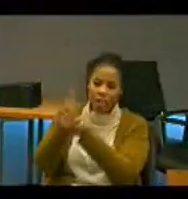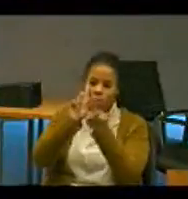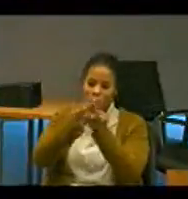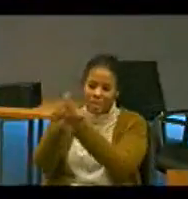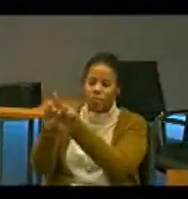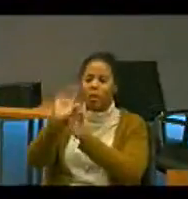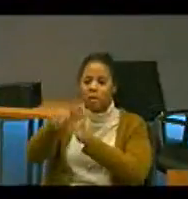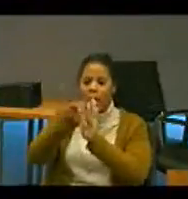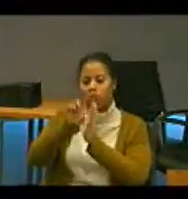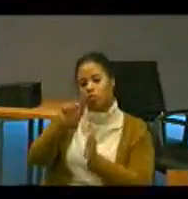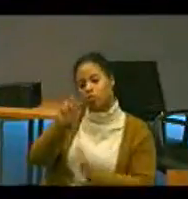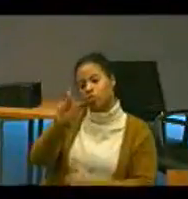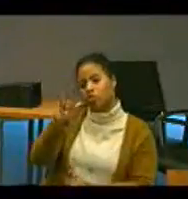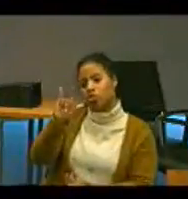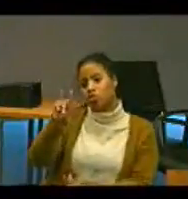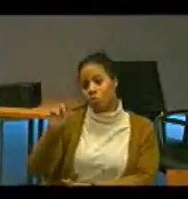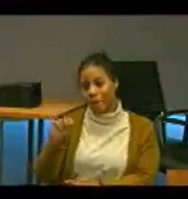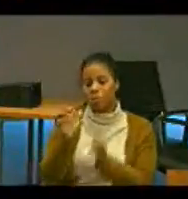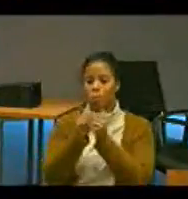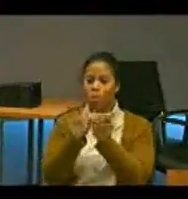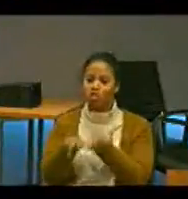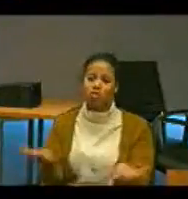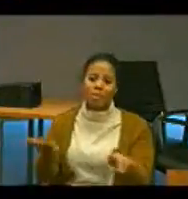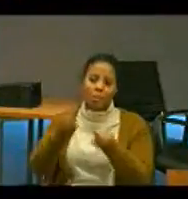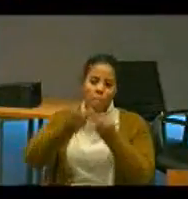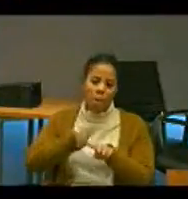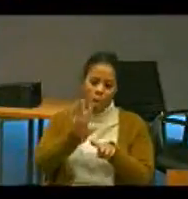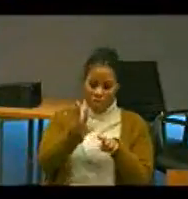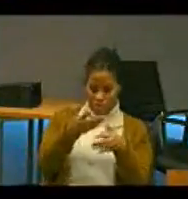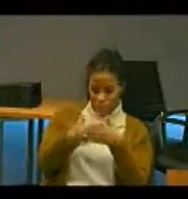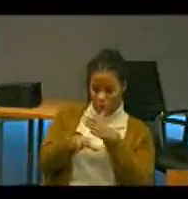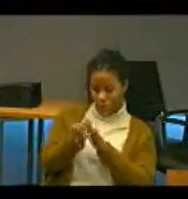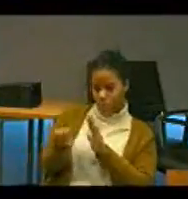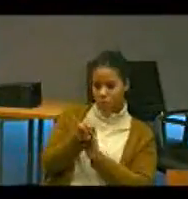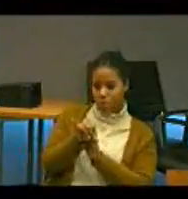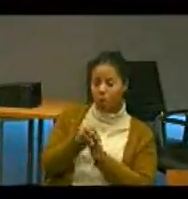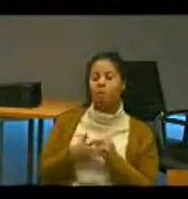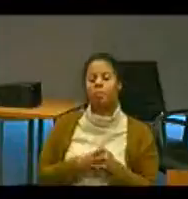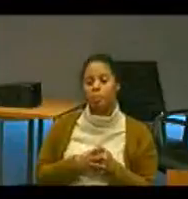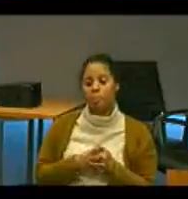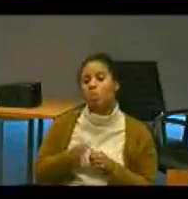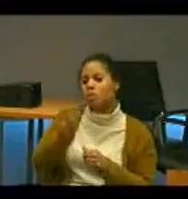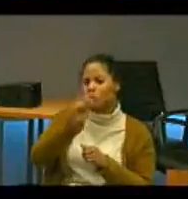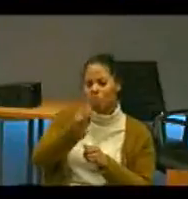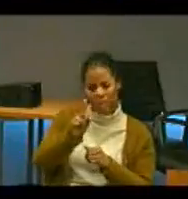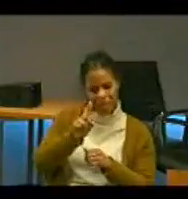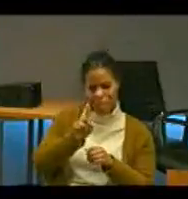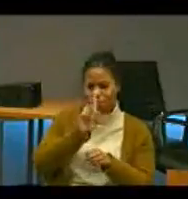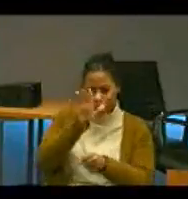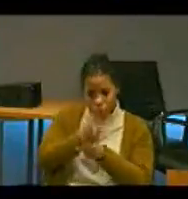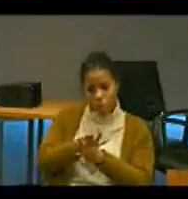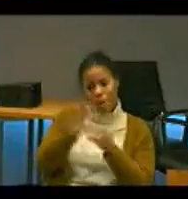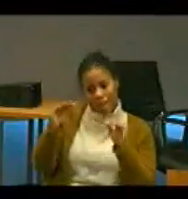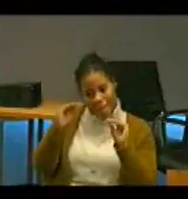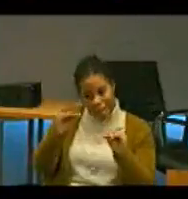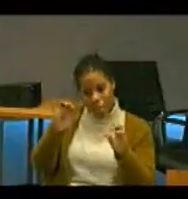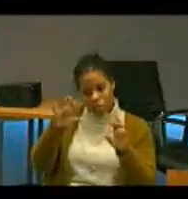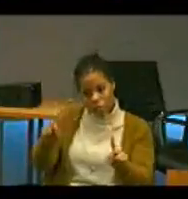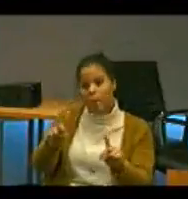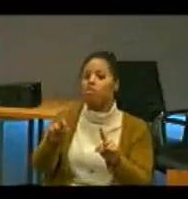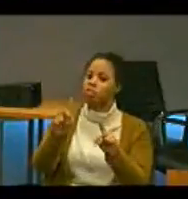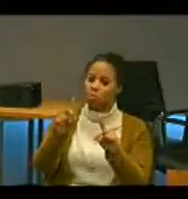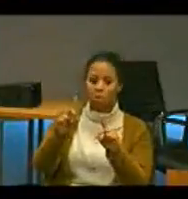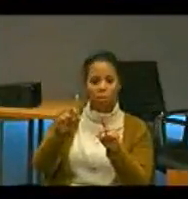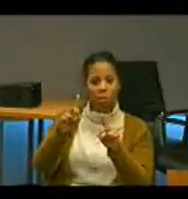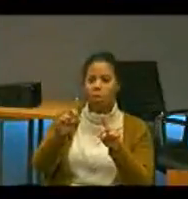based off the circumstances of their birth. It evades our collective responsibility to ensure that education systems serving children of different